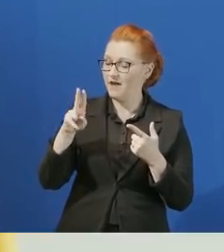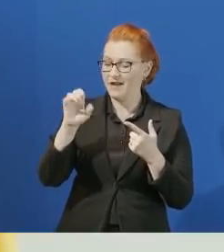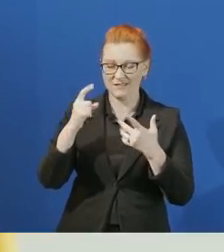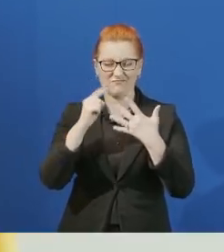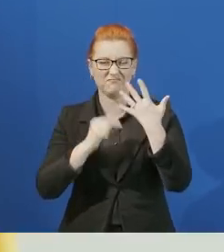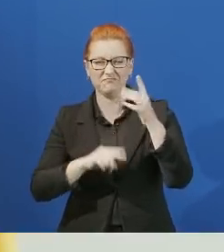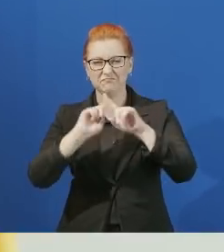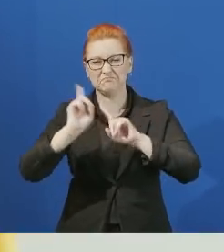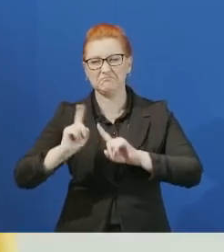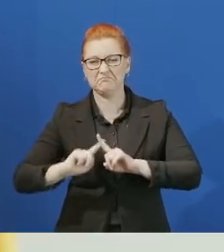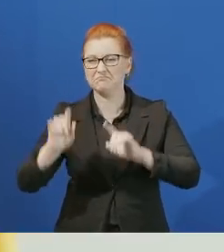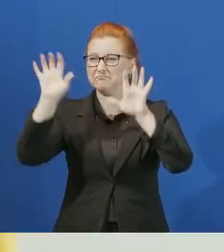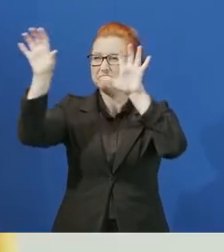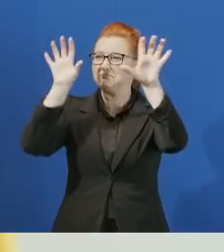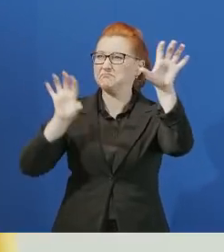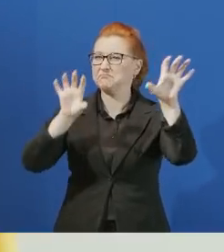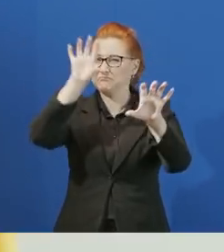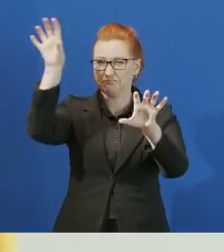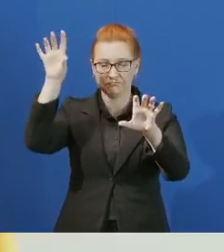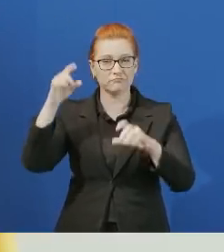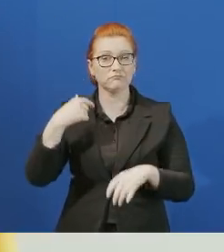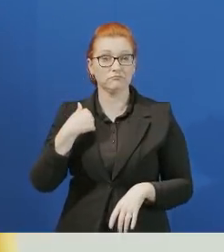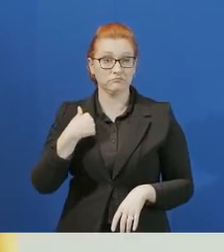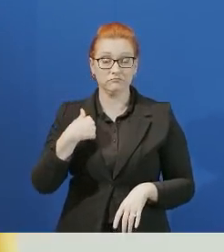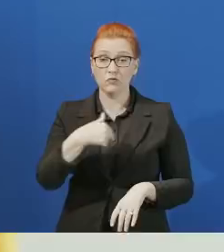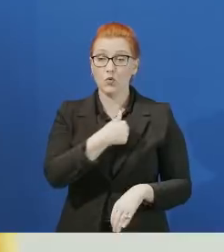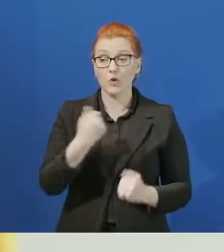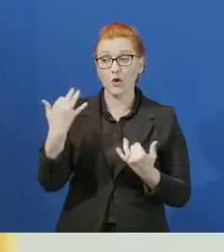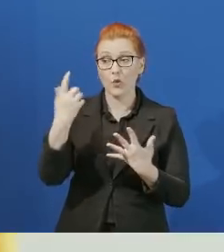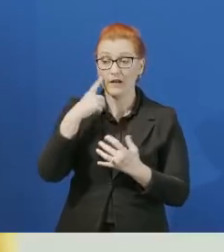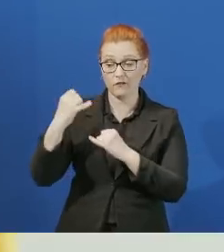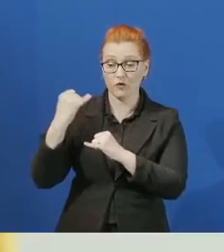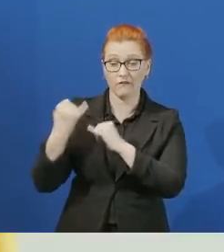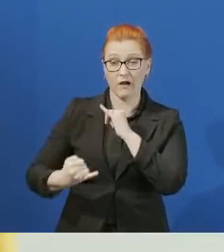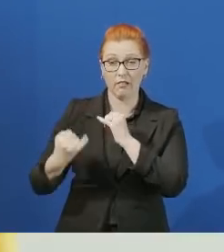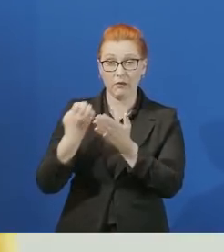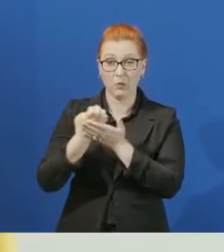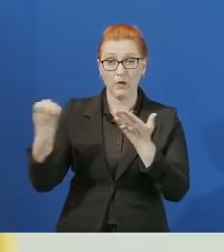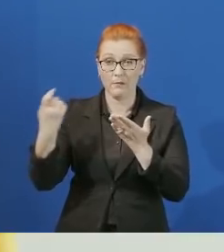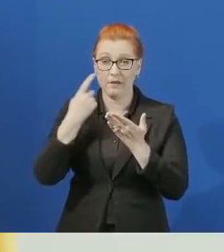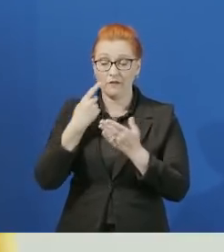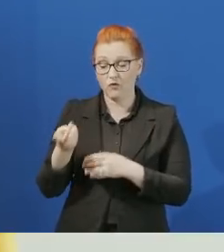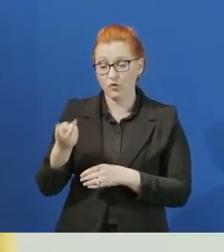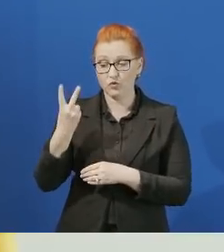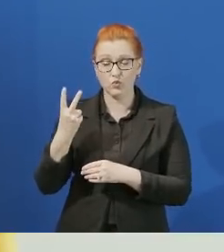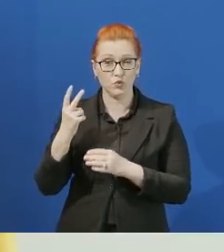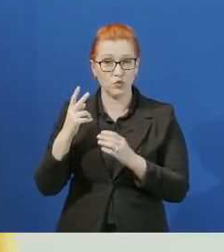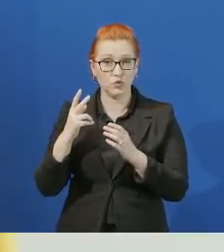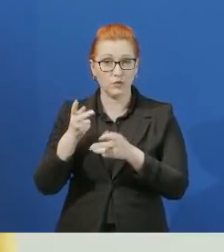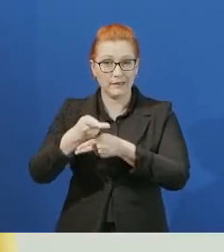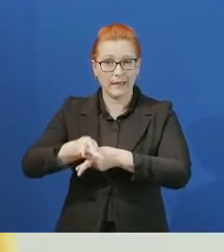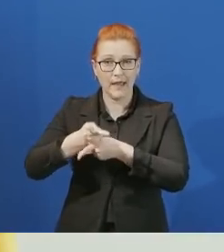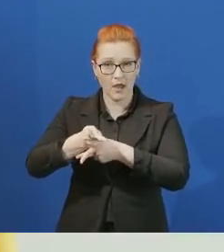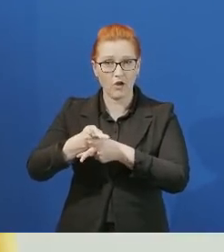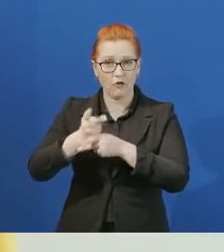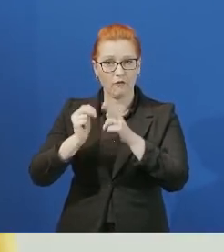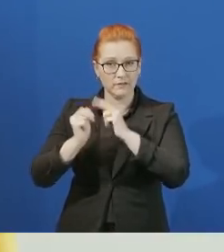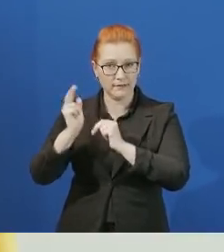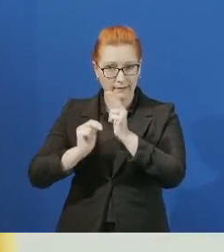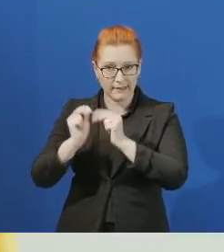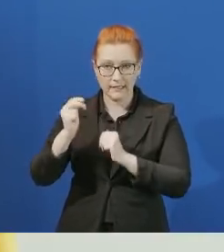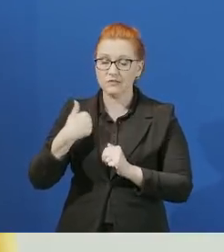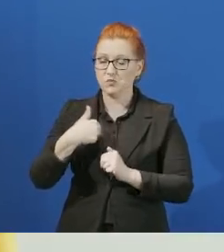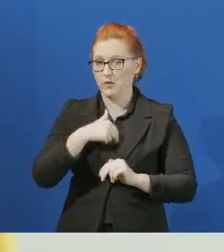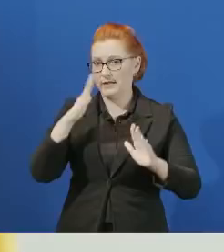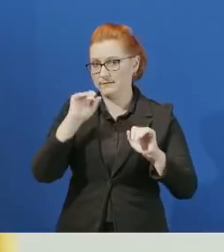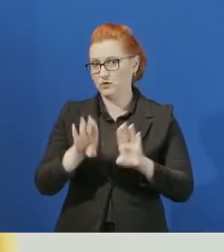going on as we stand up. We're waiting final equipment for the 2 alternate care sites there, and we expect to open them this